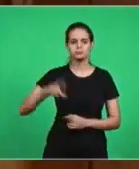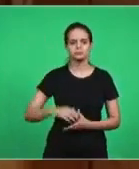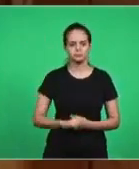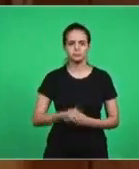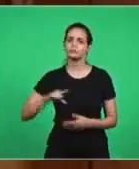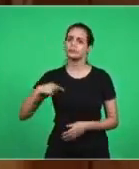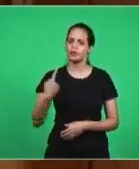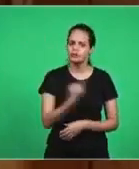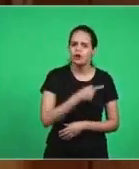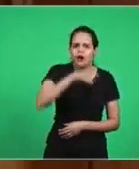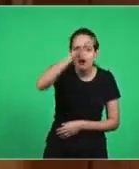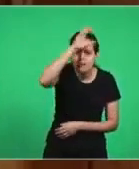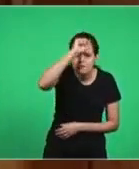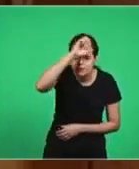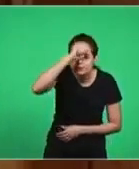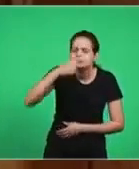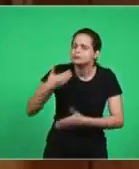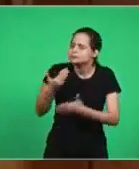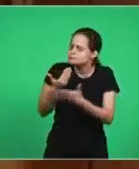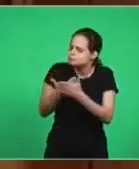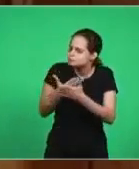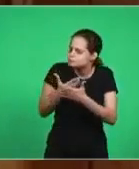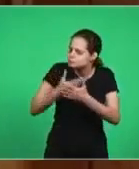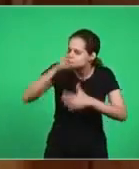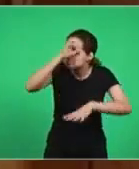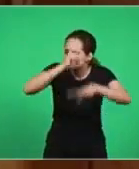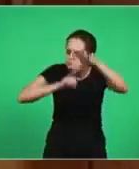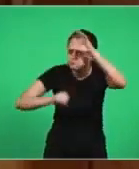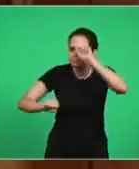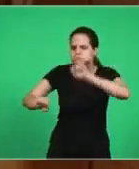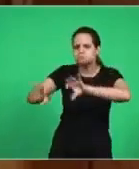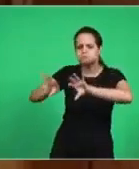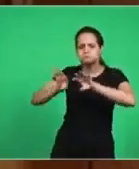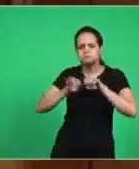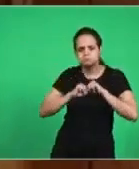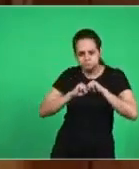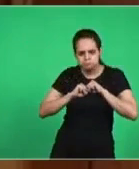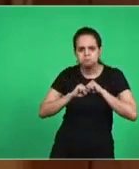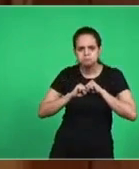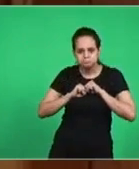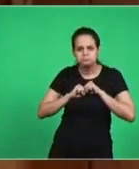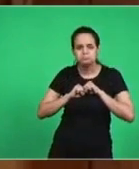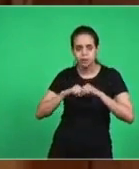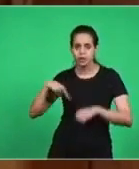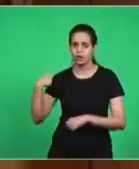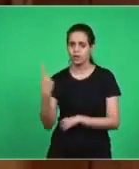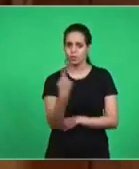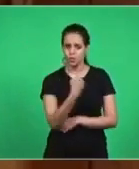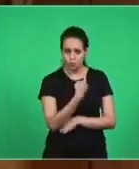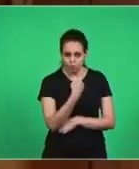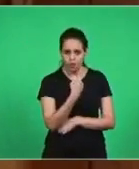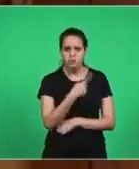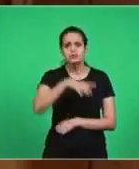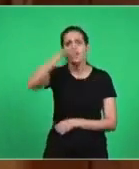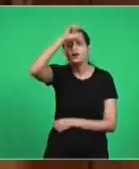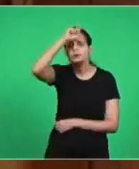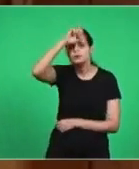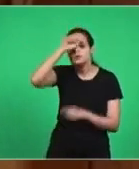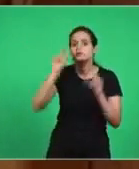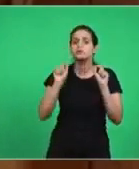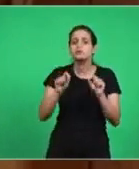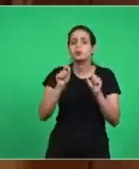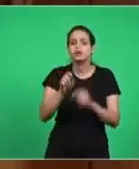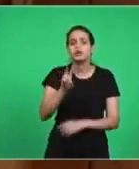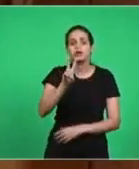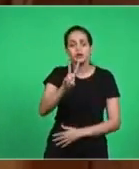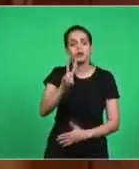impressive, and we are learning a lot with the classes, and especially we saw here that